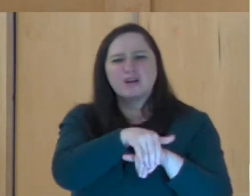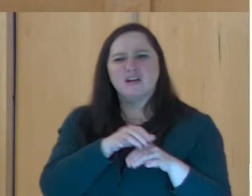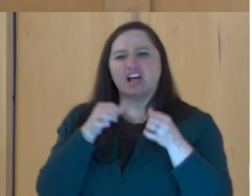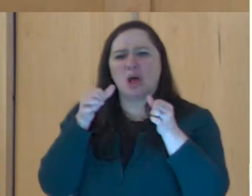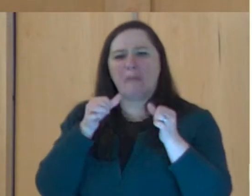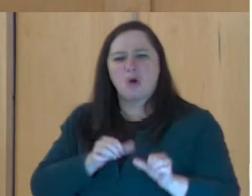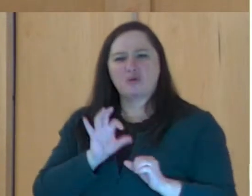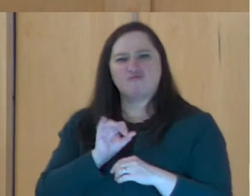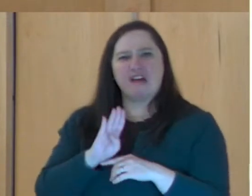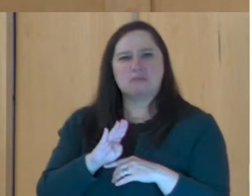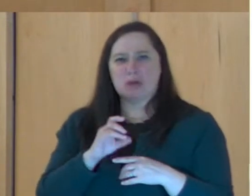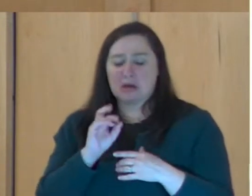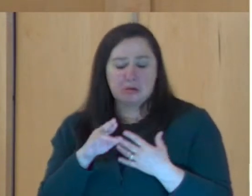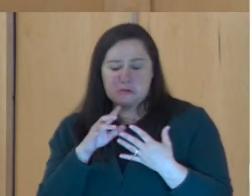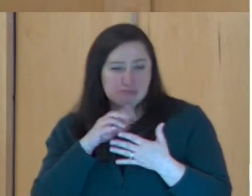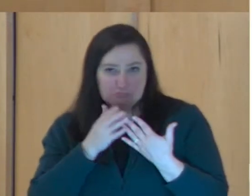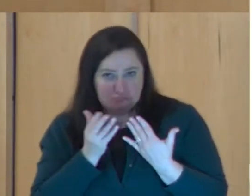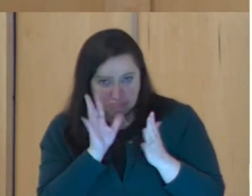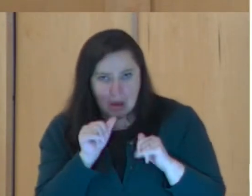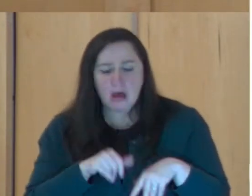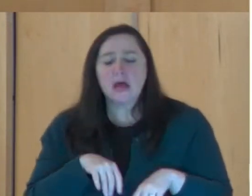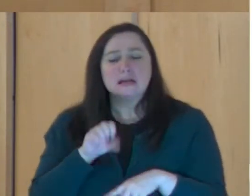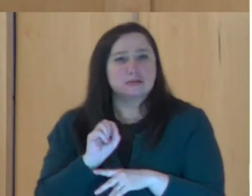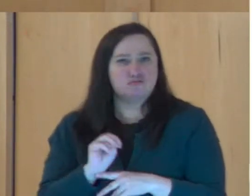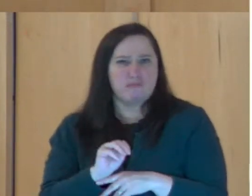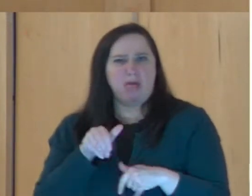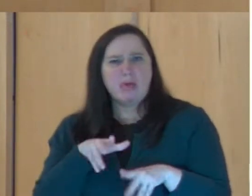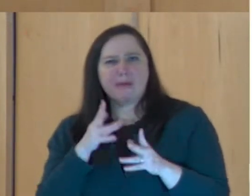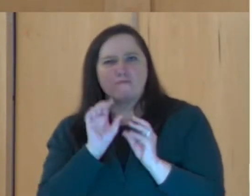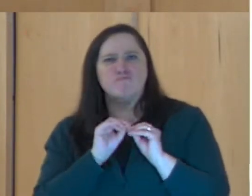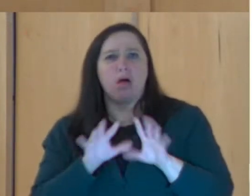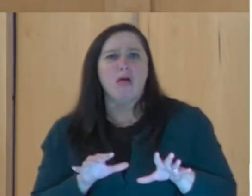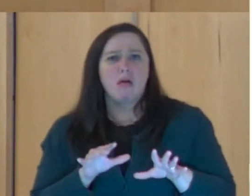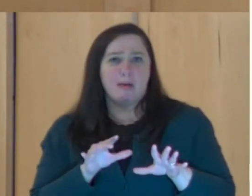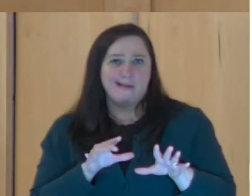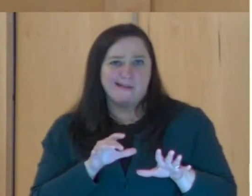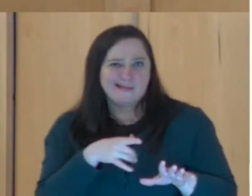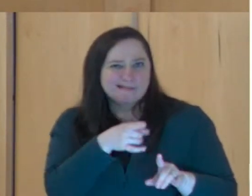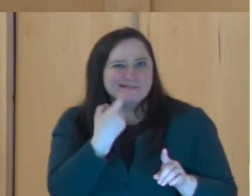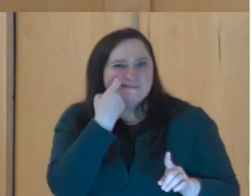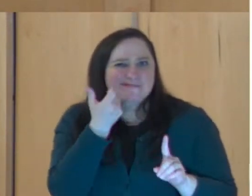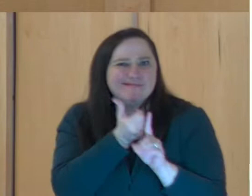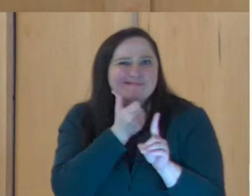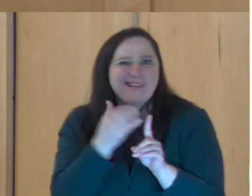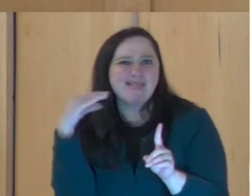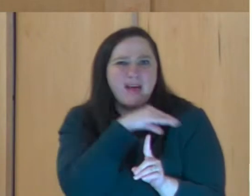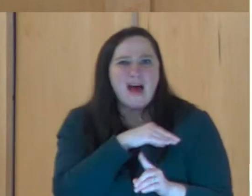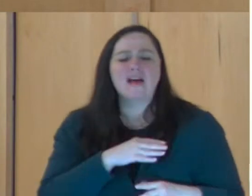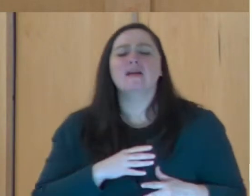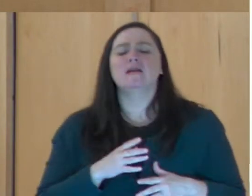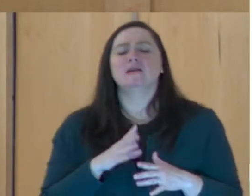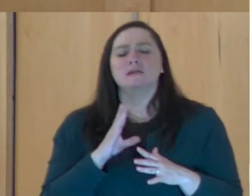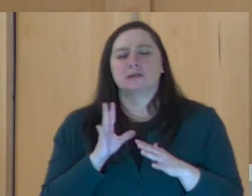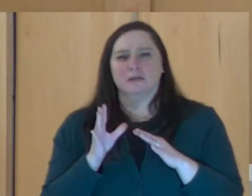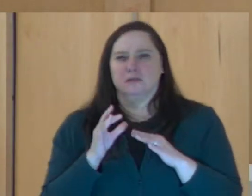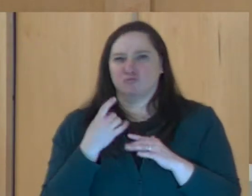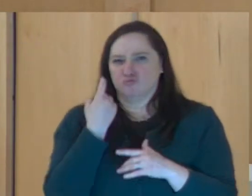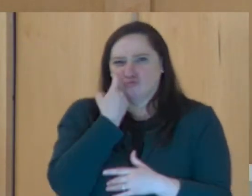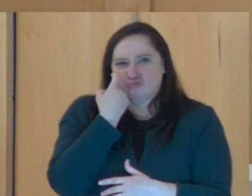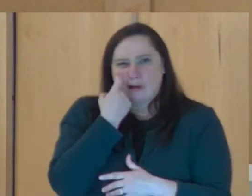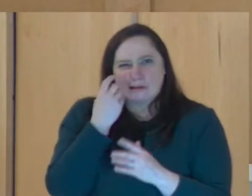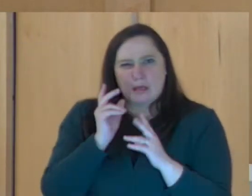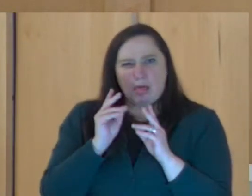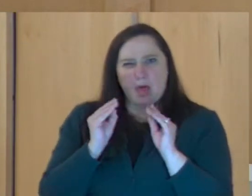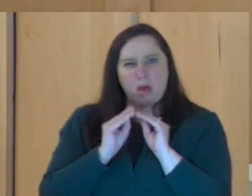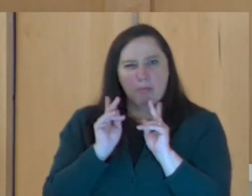post on Facebook or wherever it is about the lie that you told. People have been more and more lately interested in what